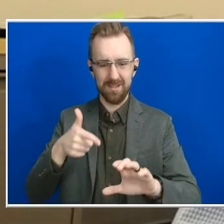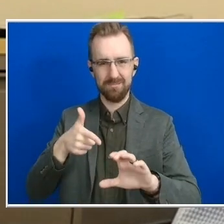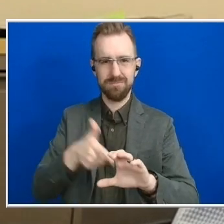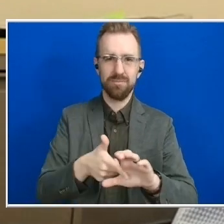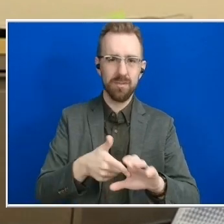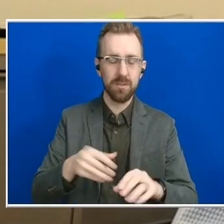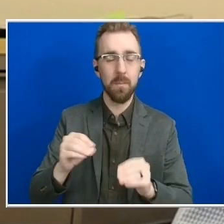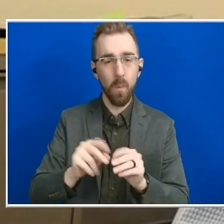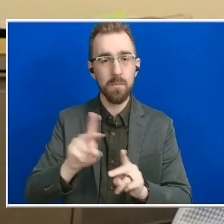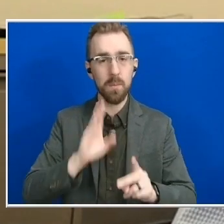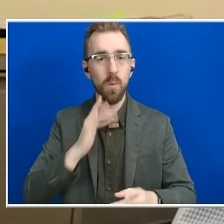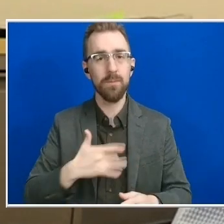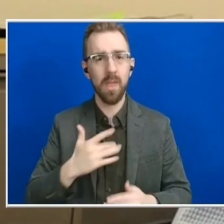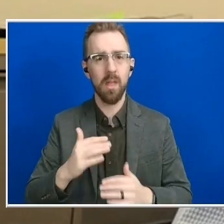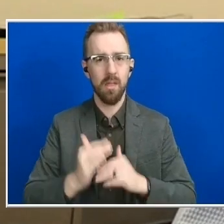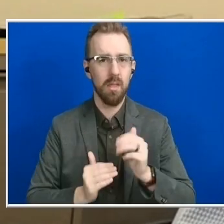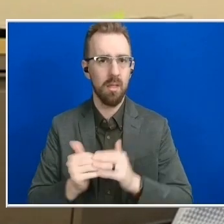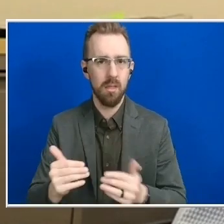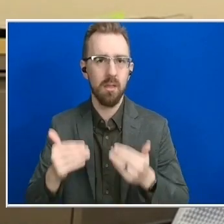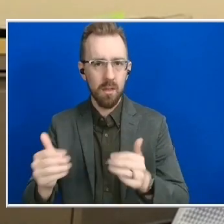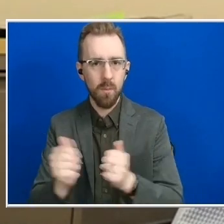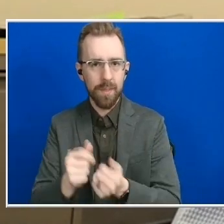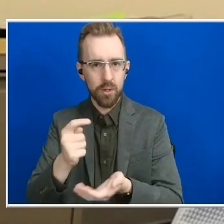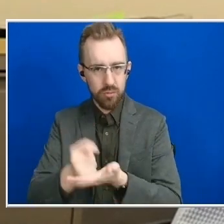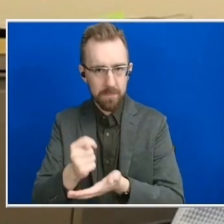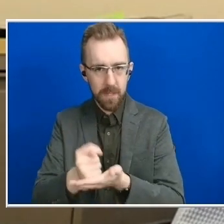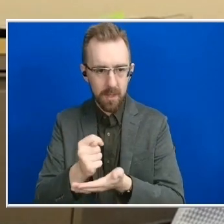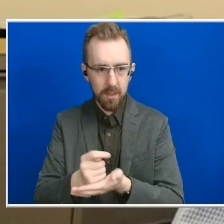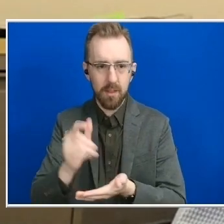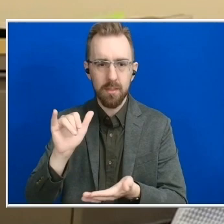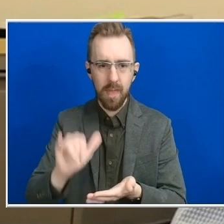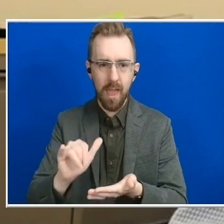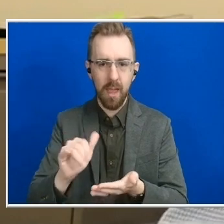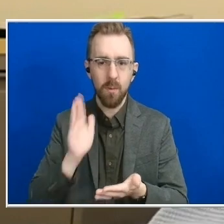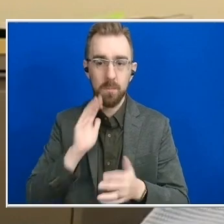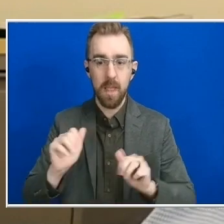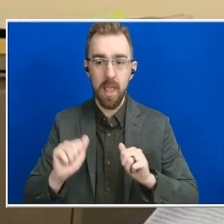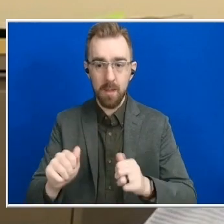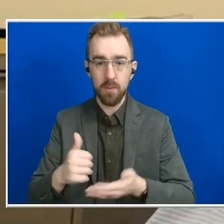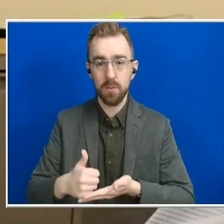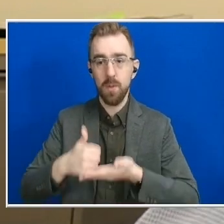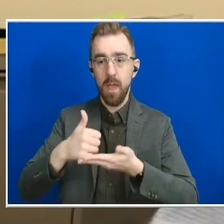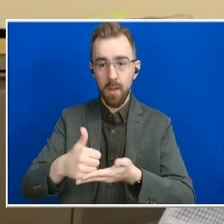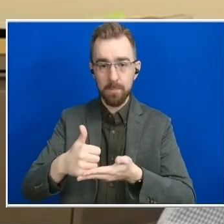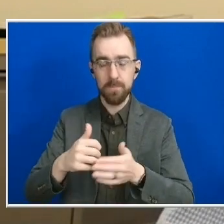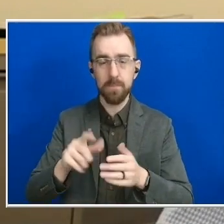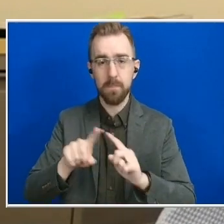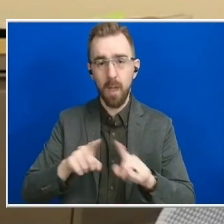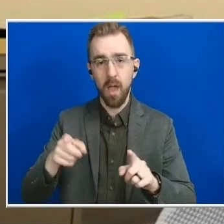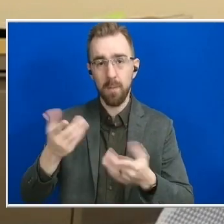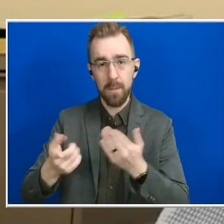to feel comfortable moving forward with treatment that would be able to help them, but they're too scared to move forward with the standard